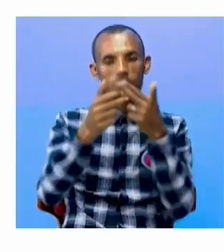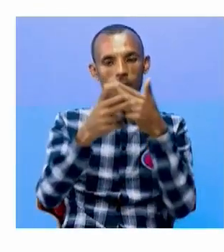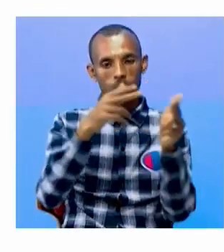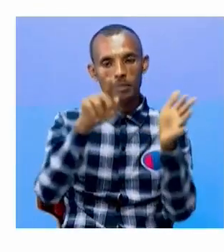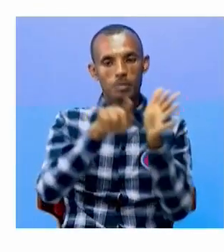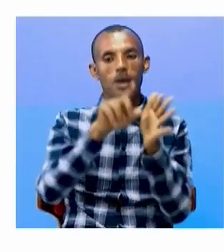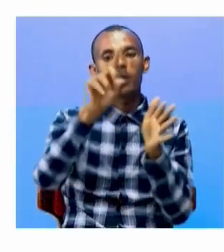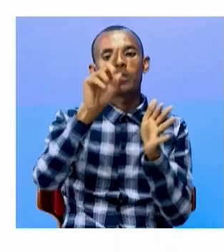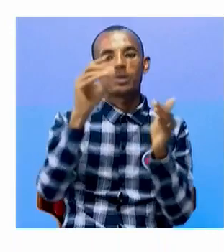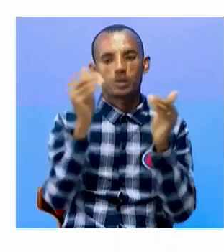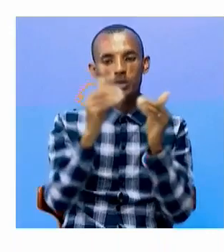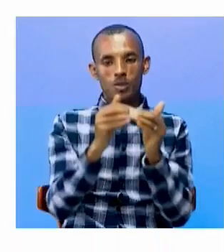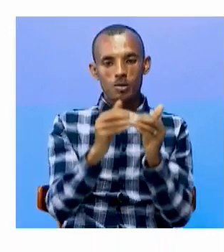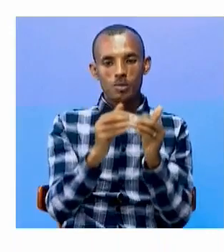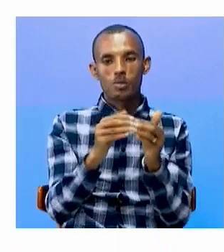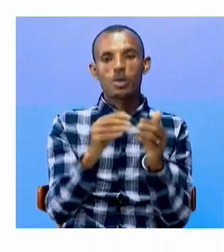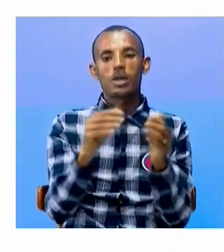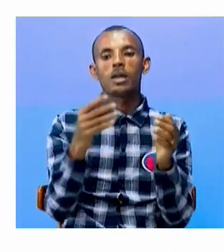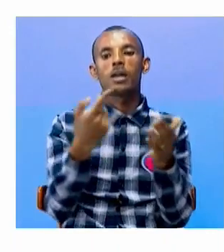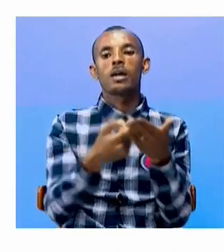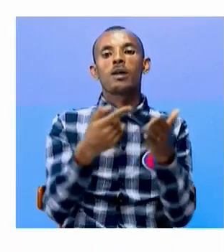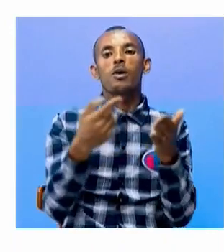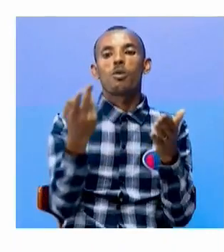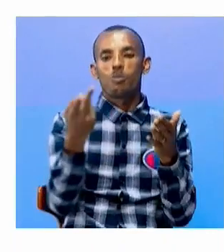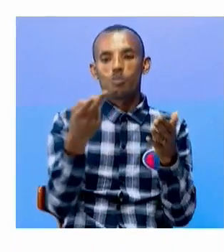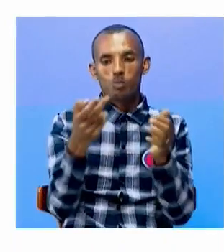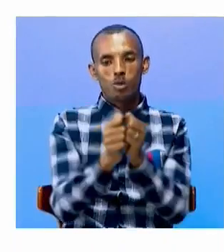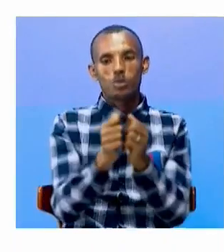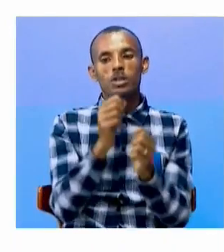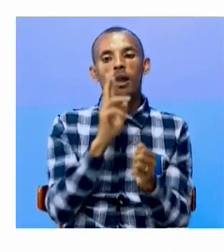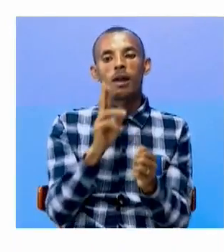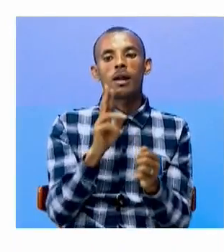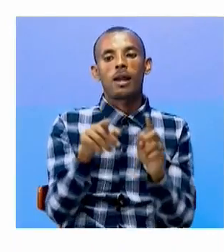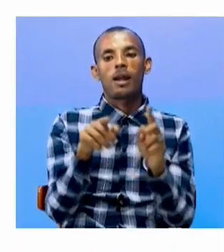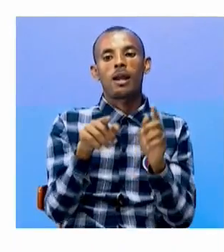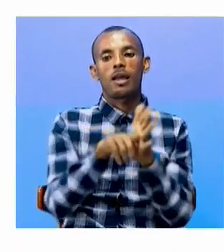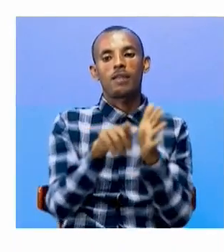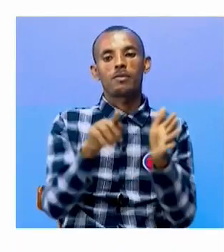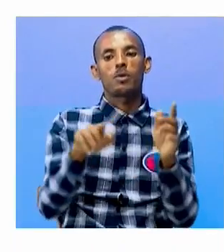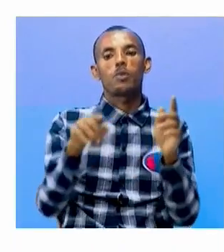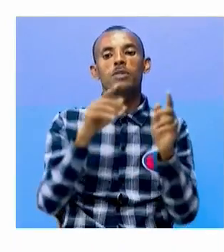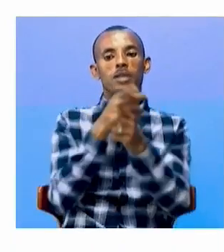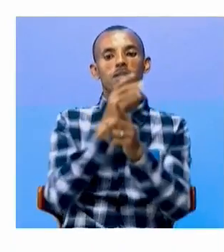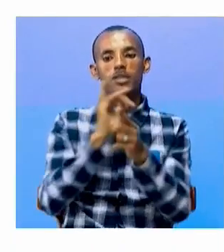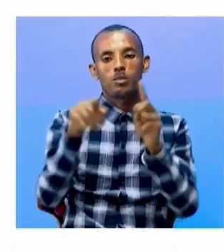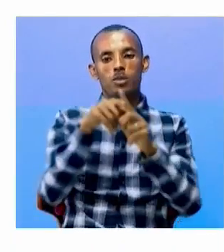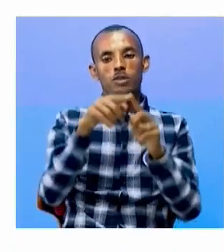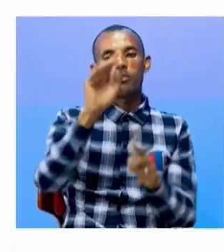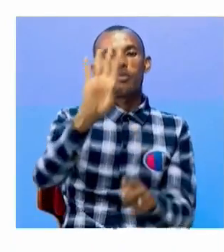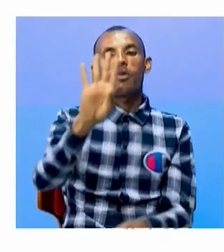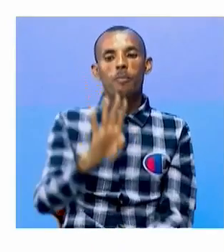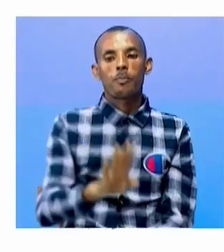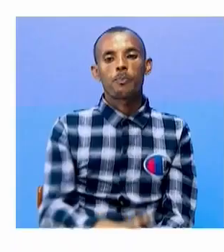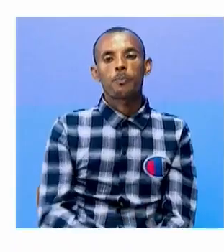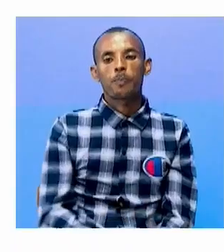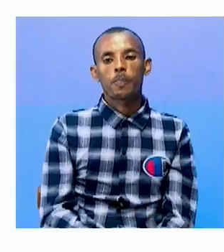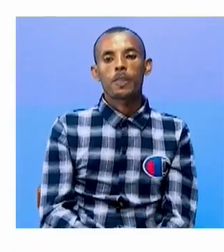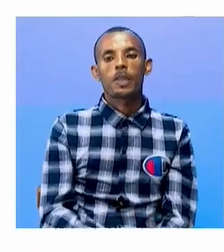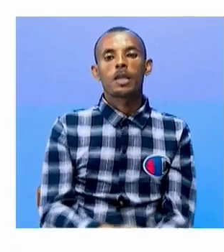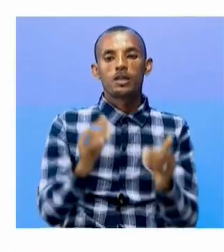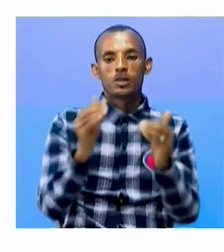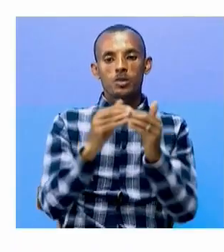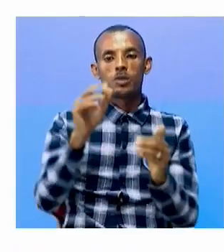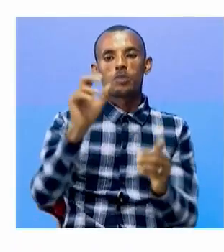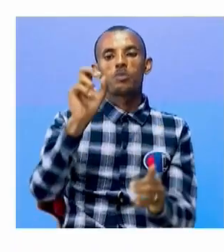4 times minus 1. Here, this minus becomes plus, positive 4 is